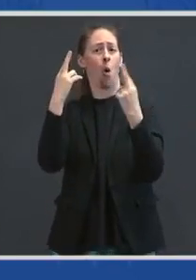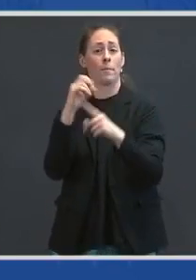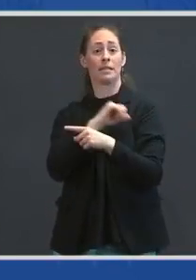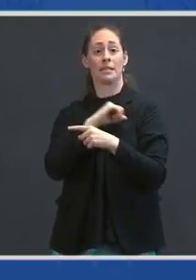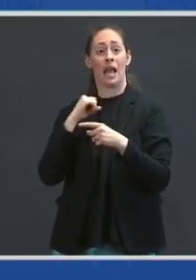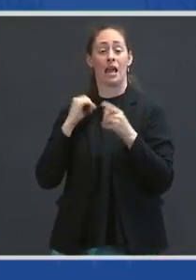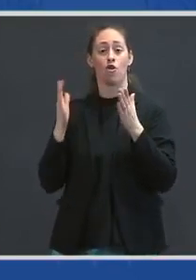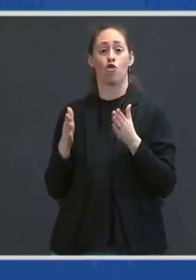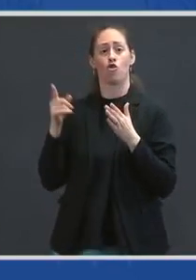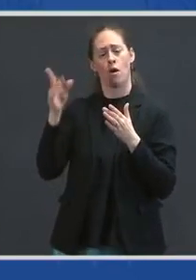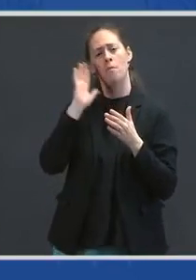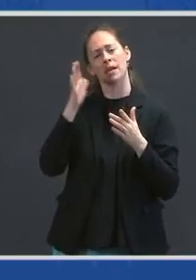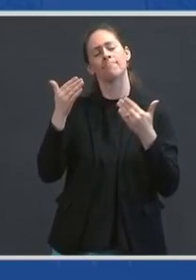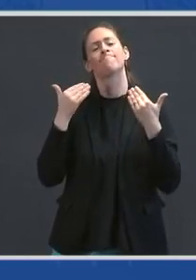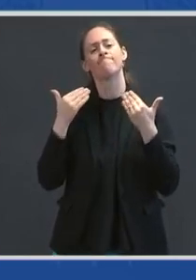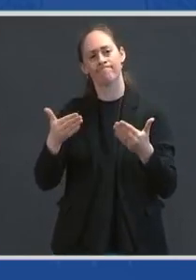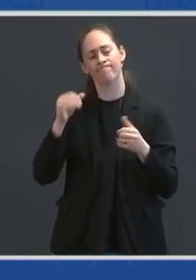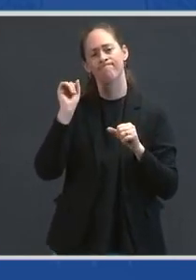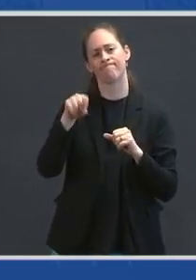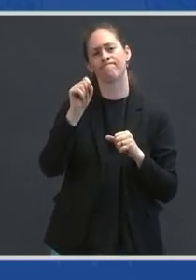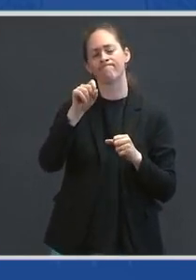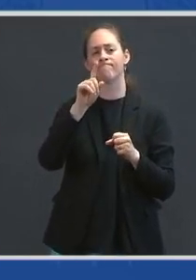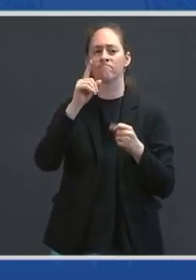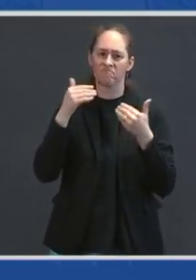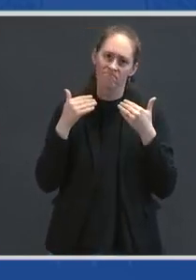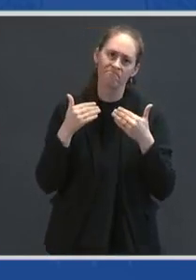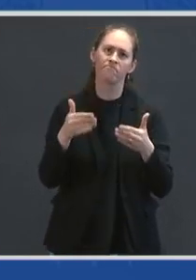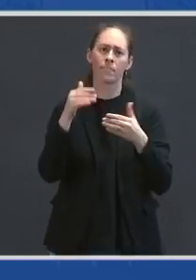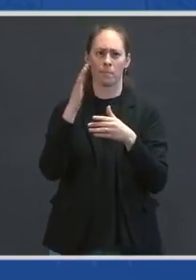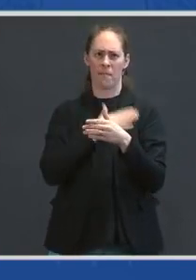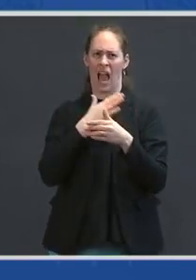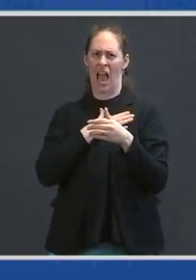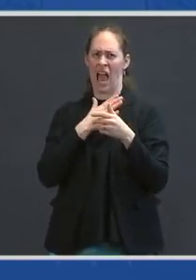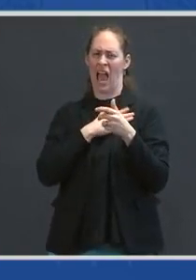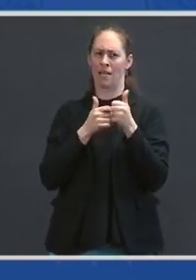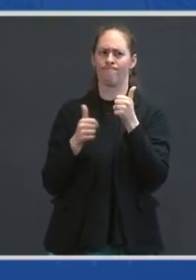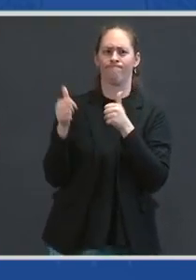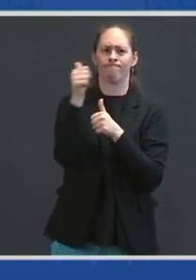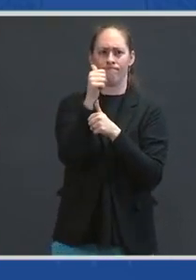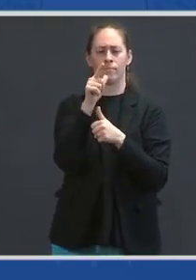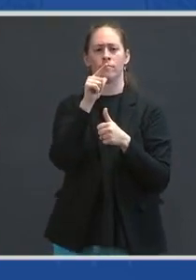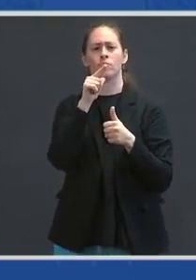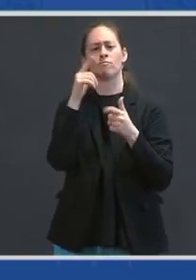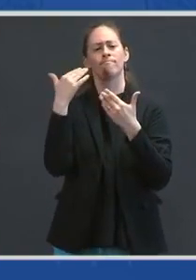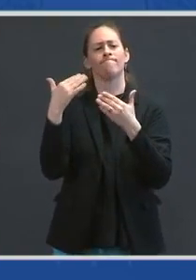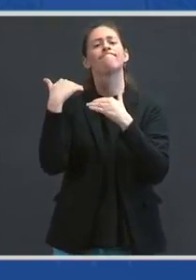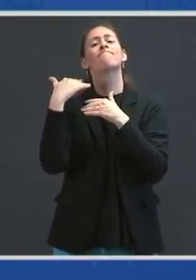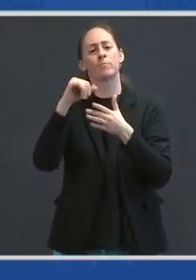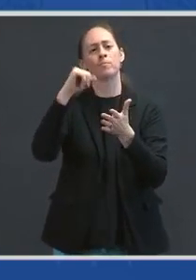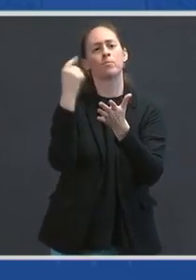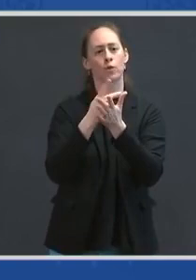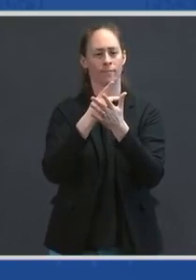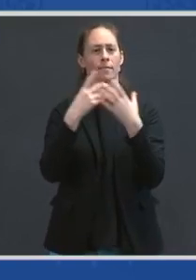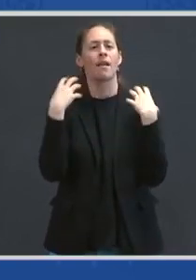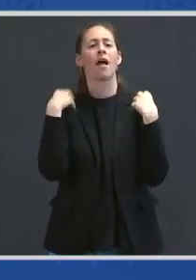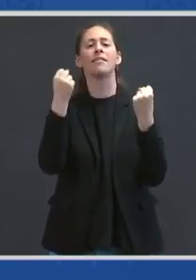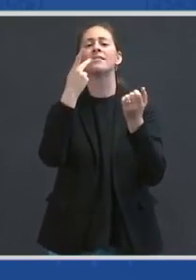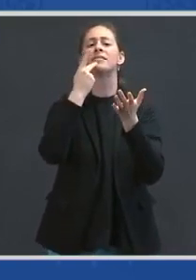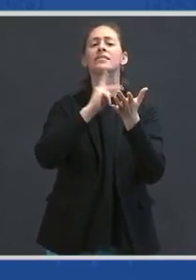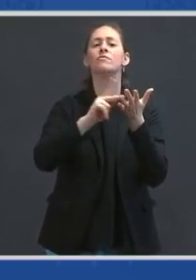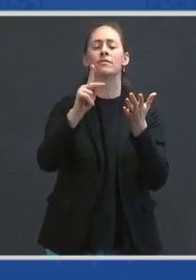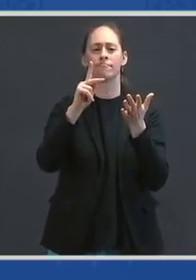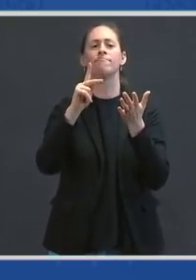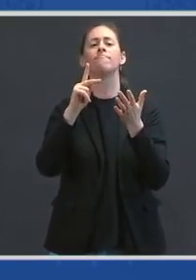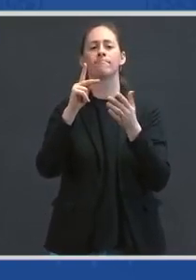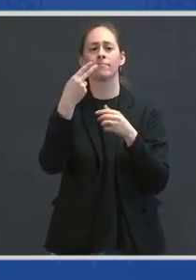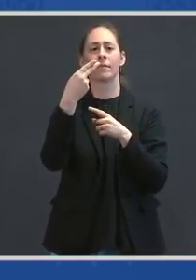a key leader to that effort, my nominee for the Secretary of Health and Human Service, Javier Becerra, who did so well